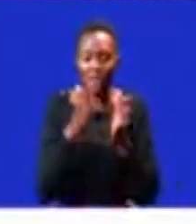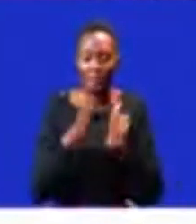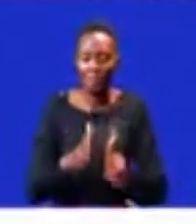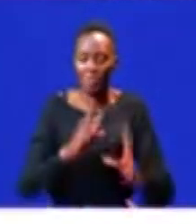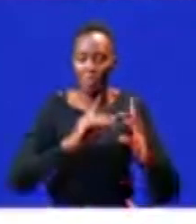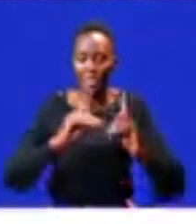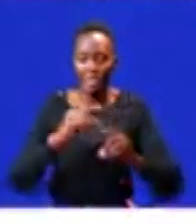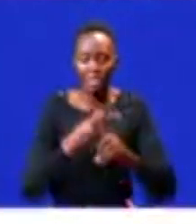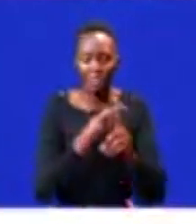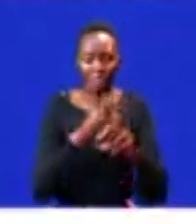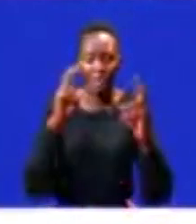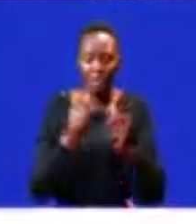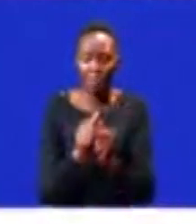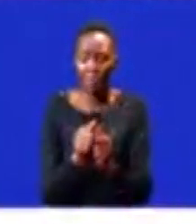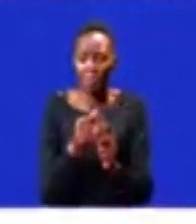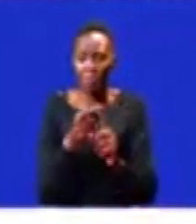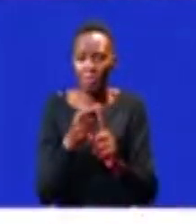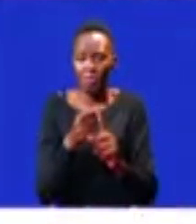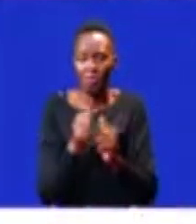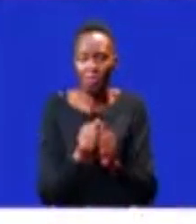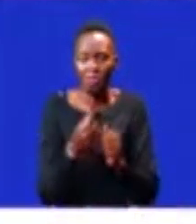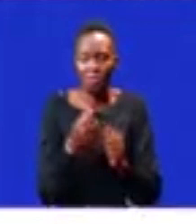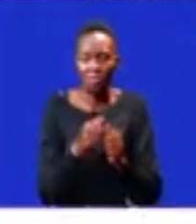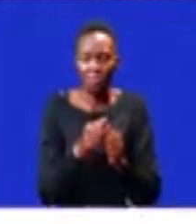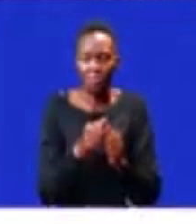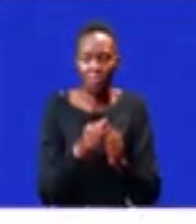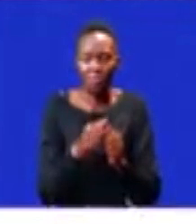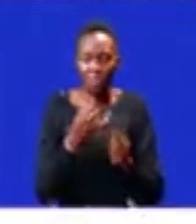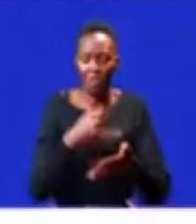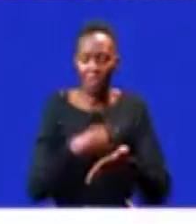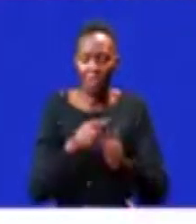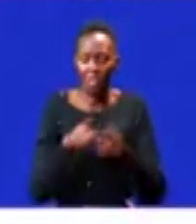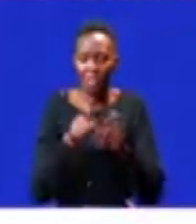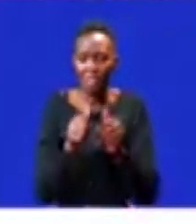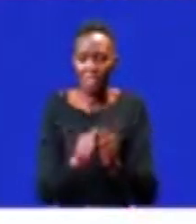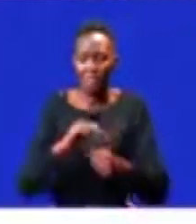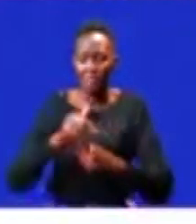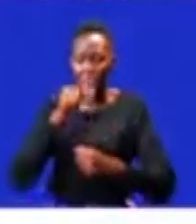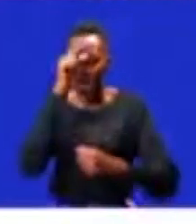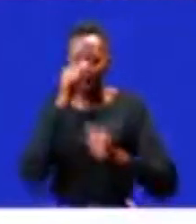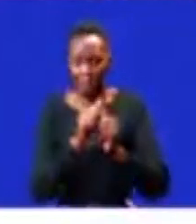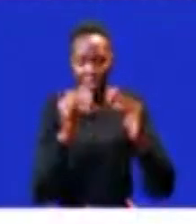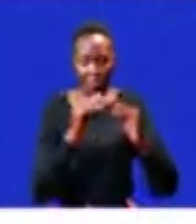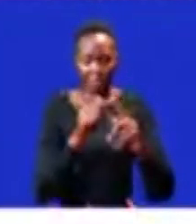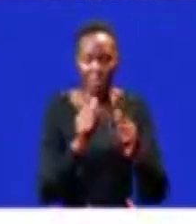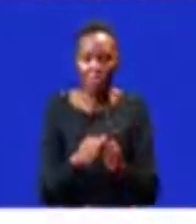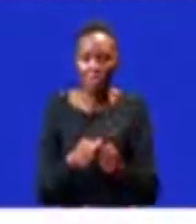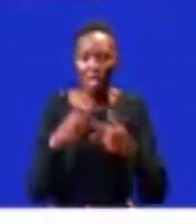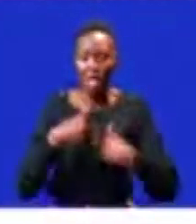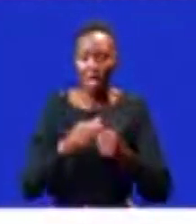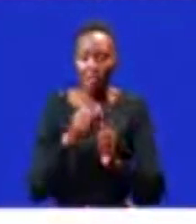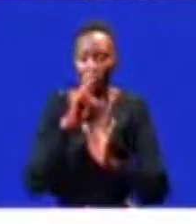highlighted several issues from our culture to investment in grassroots organization to the commitment the county is putting in place to advance the rights